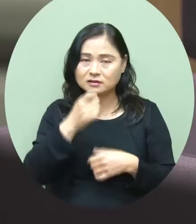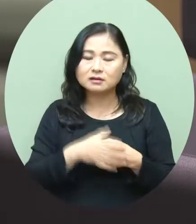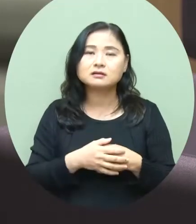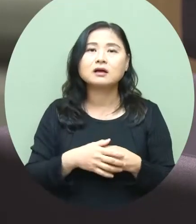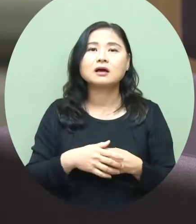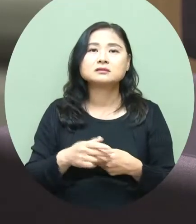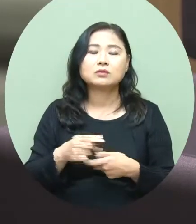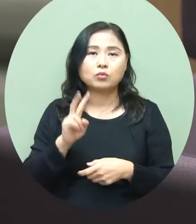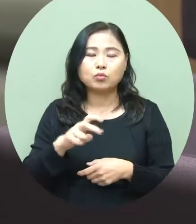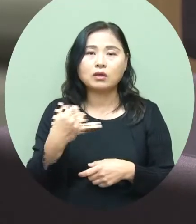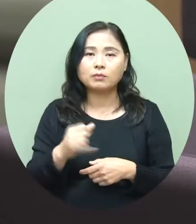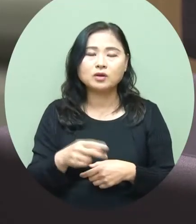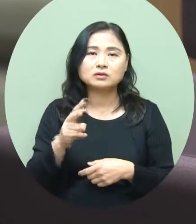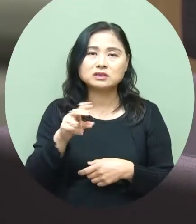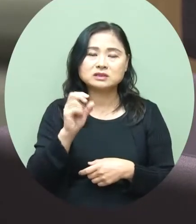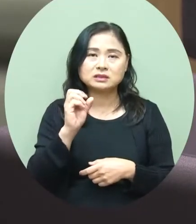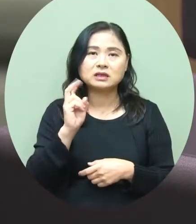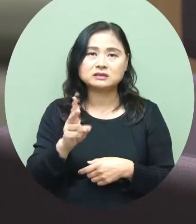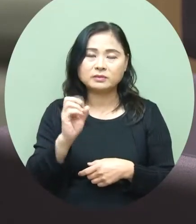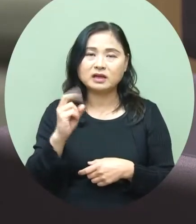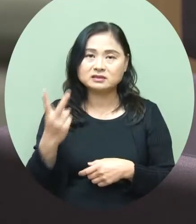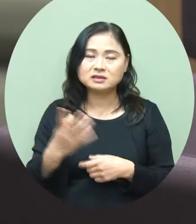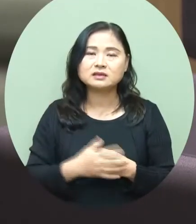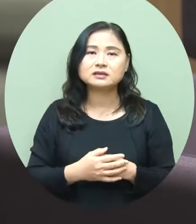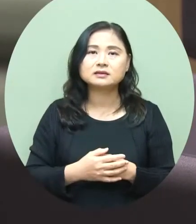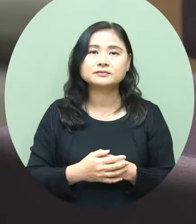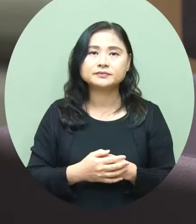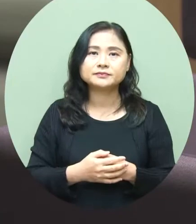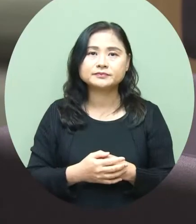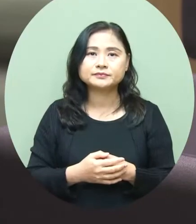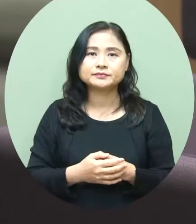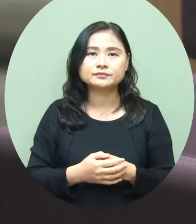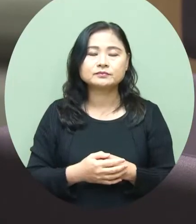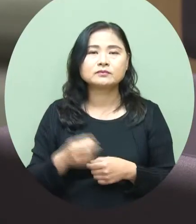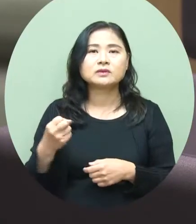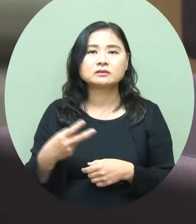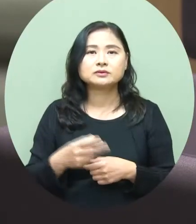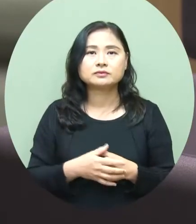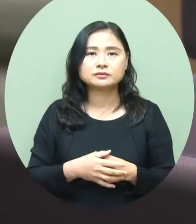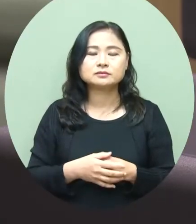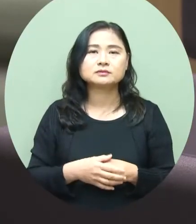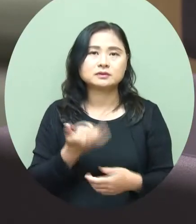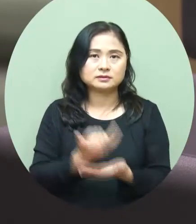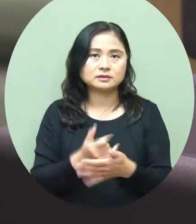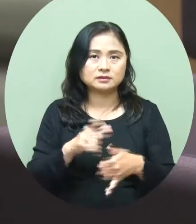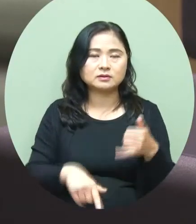the mass RAT, so you're saying then you won't be able to come up with this